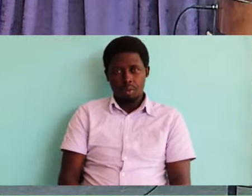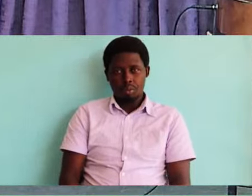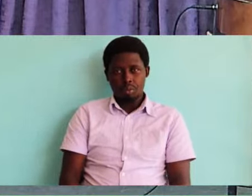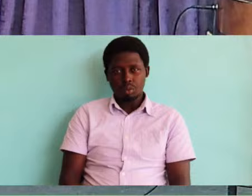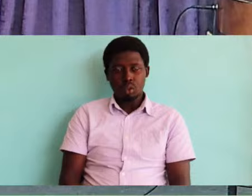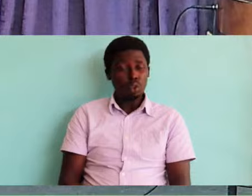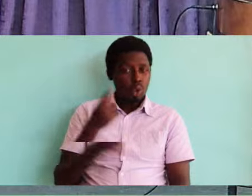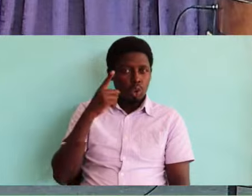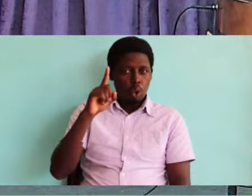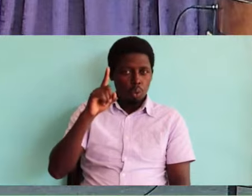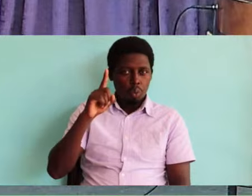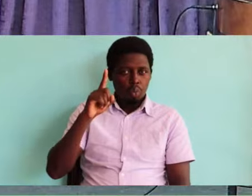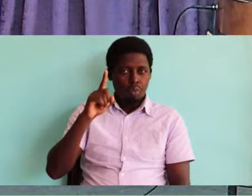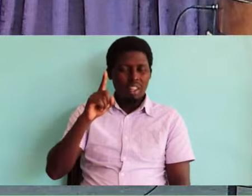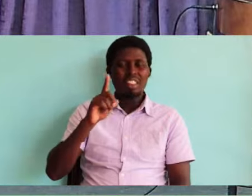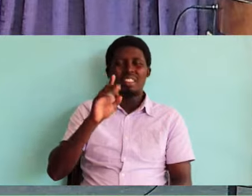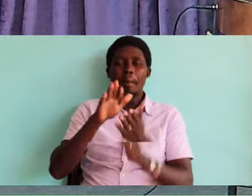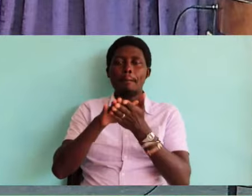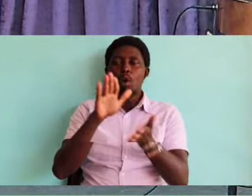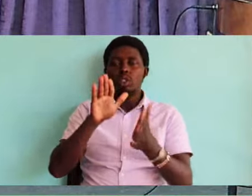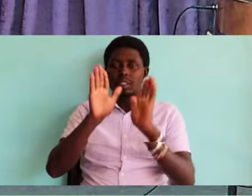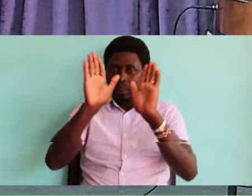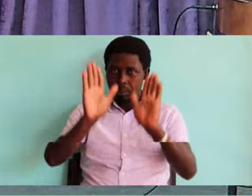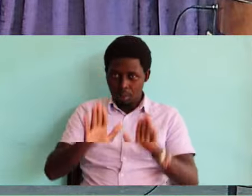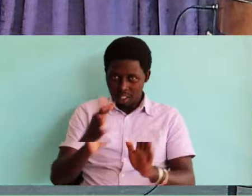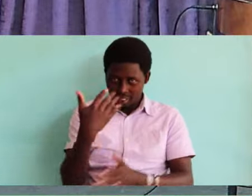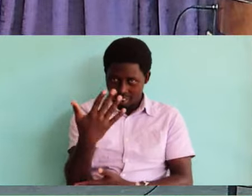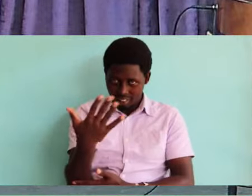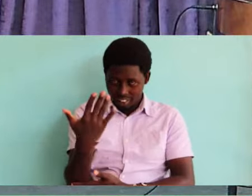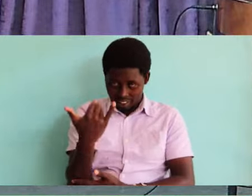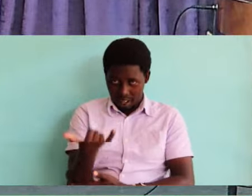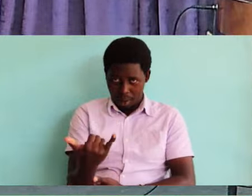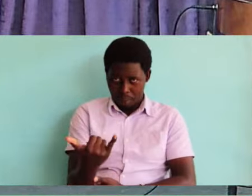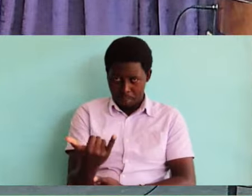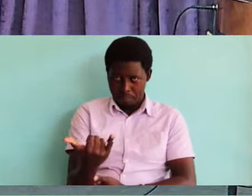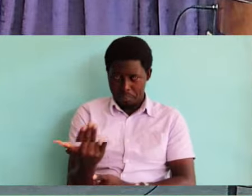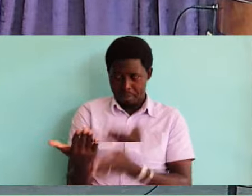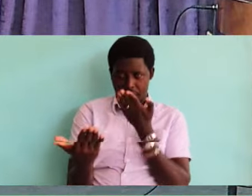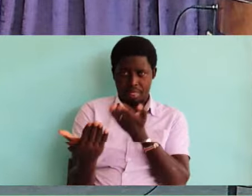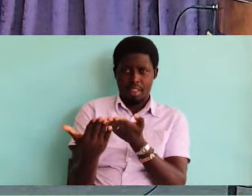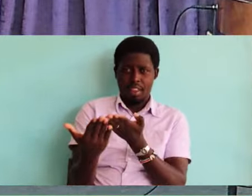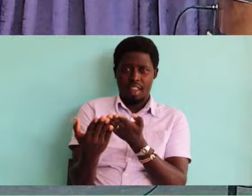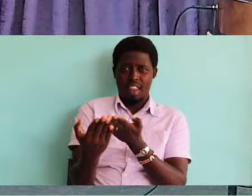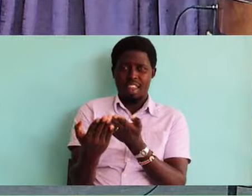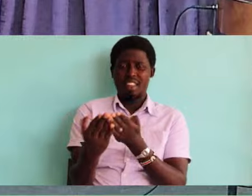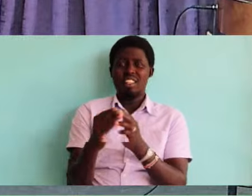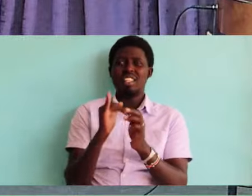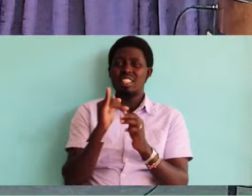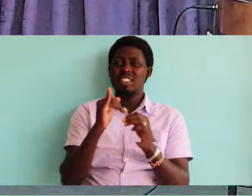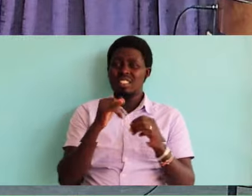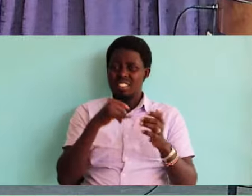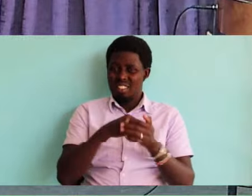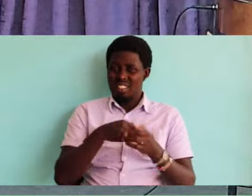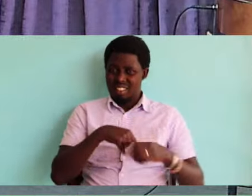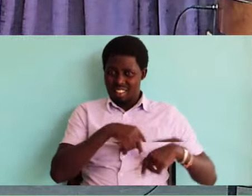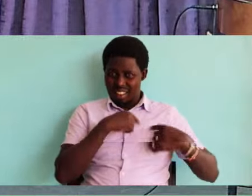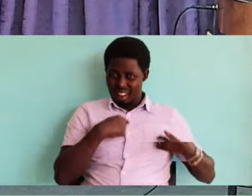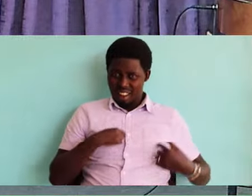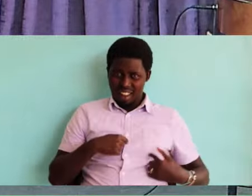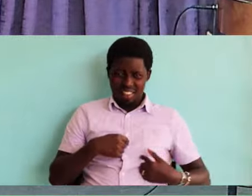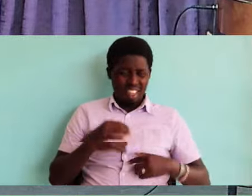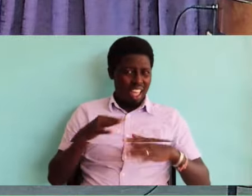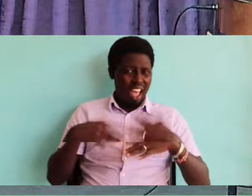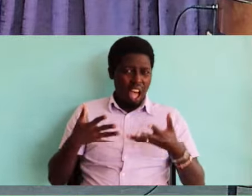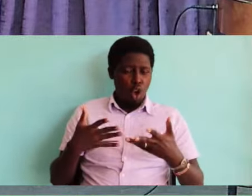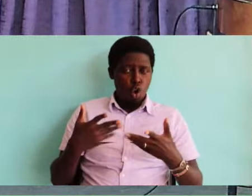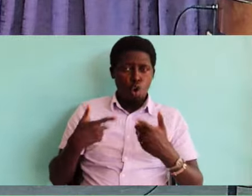So the most important thing here is the heart. How we come